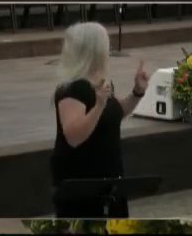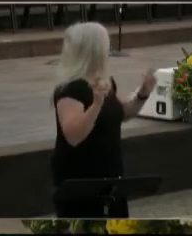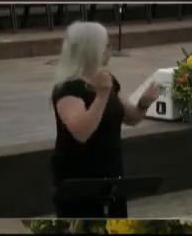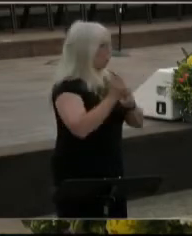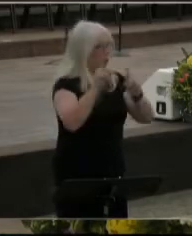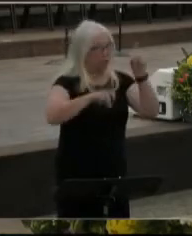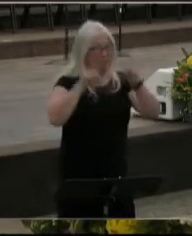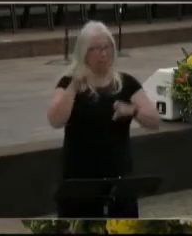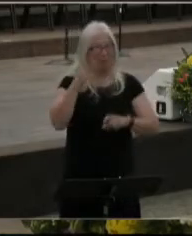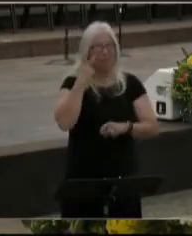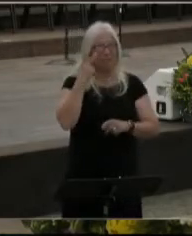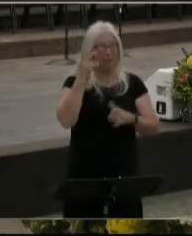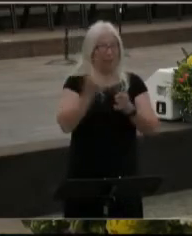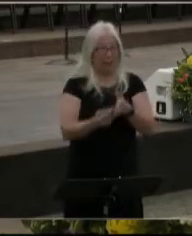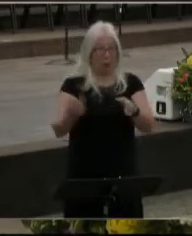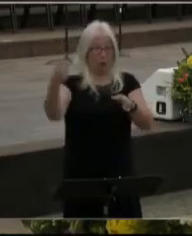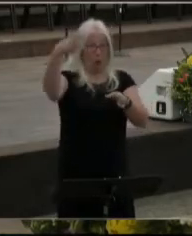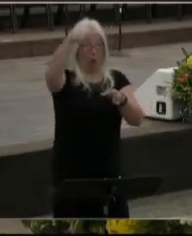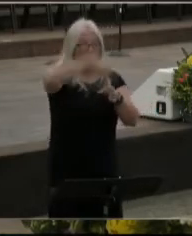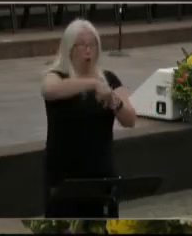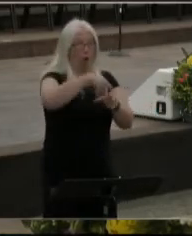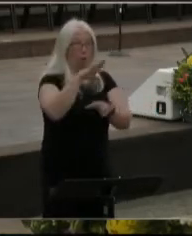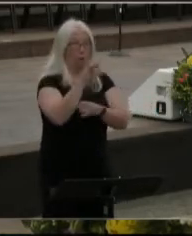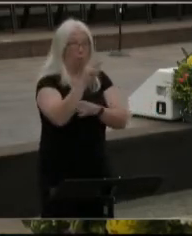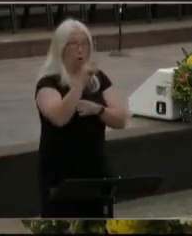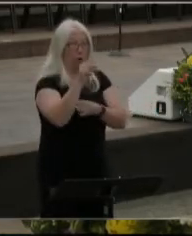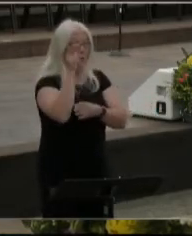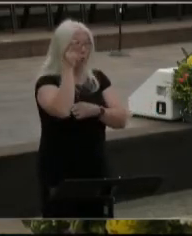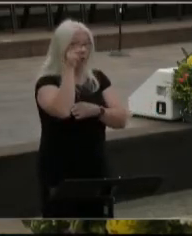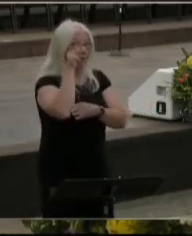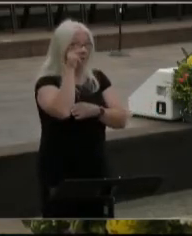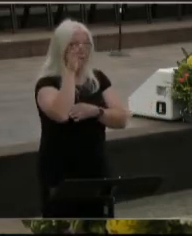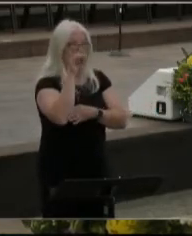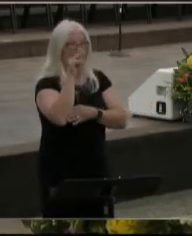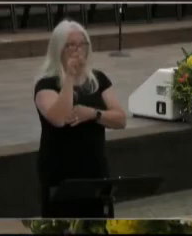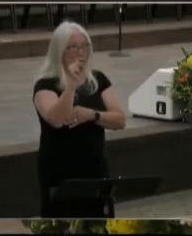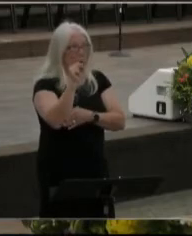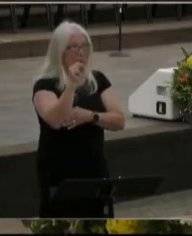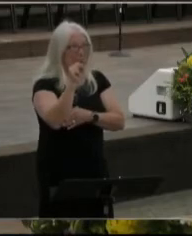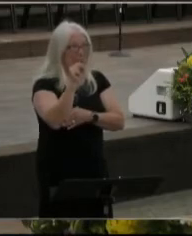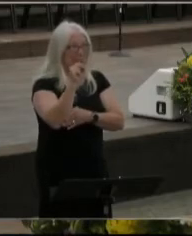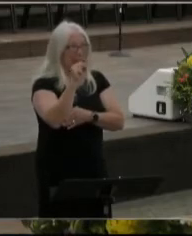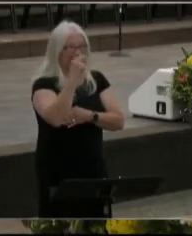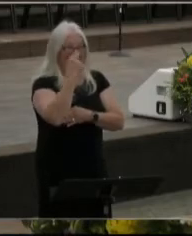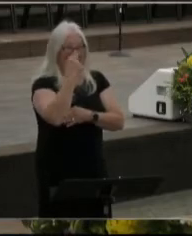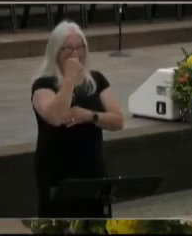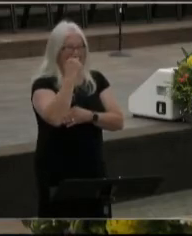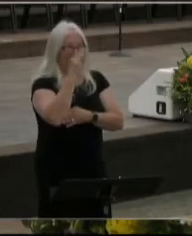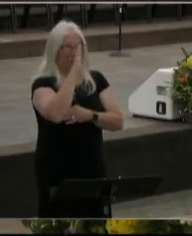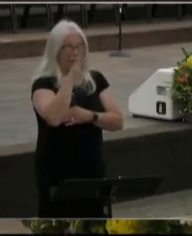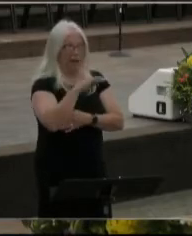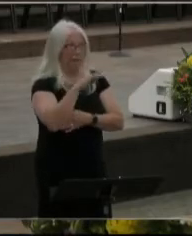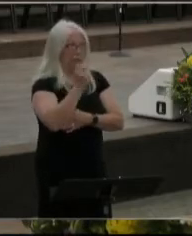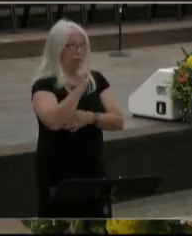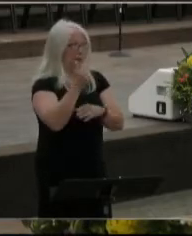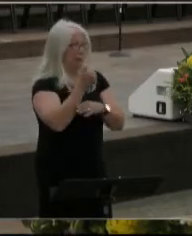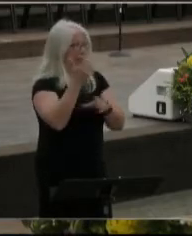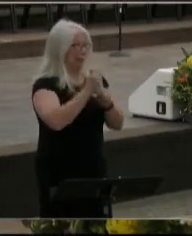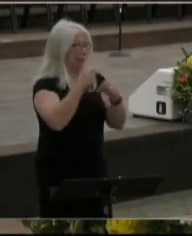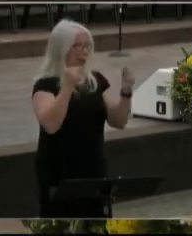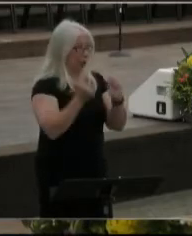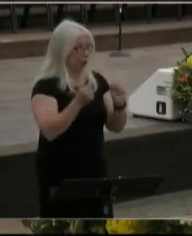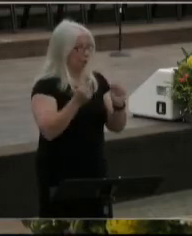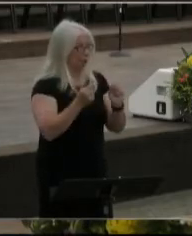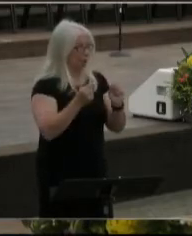hard question. You ever seen them get on those the Broncos and the bulls? And I just get tickled. Now, I would never want anybody to get